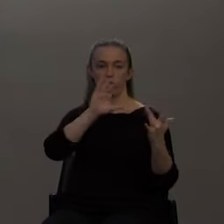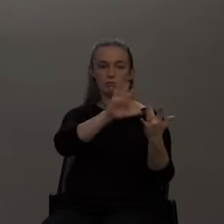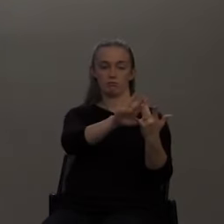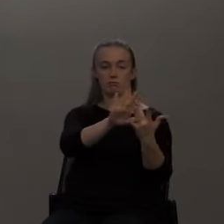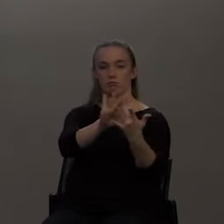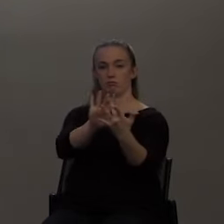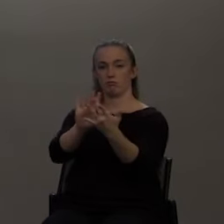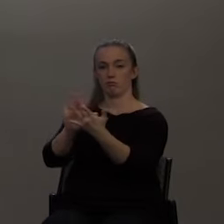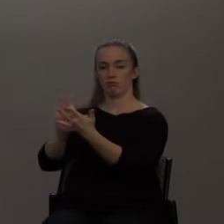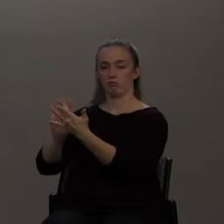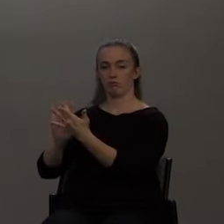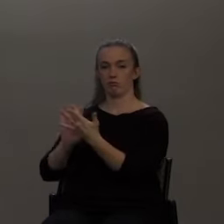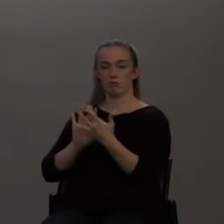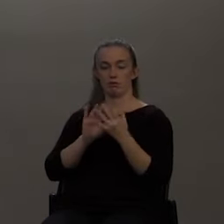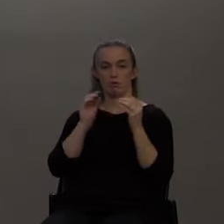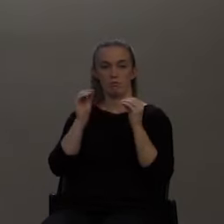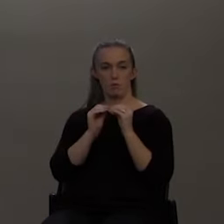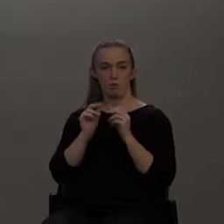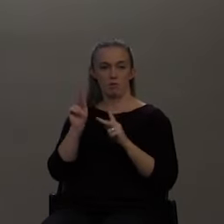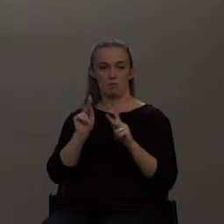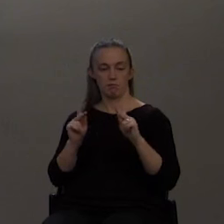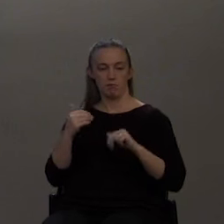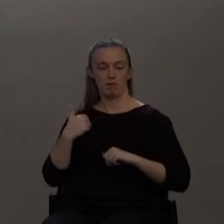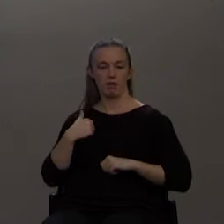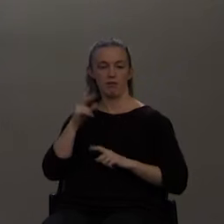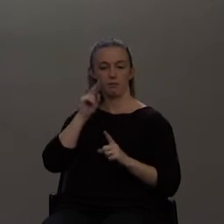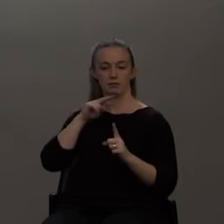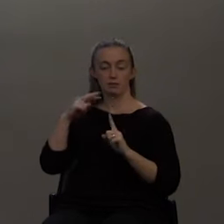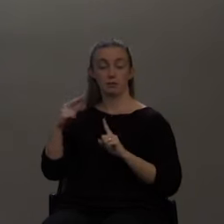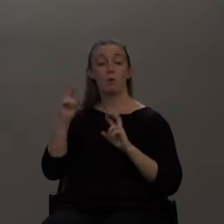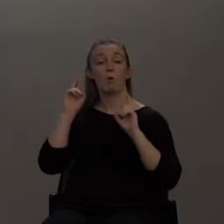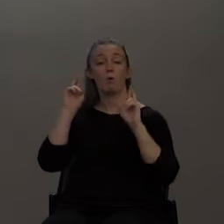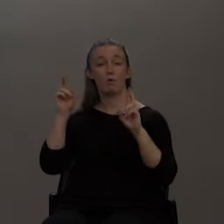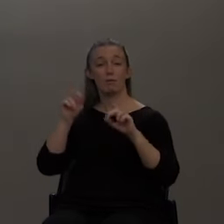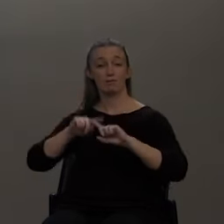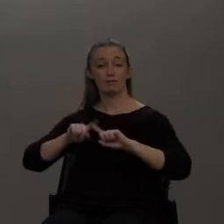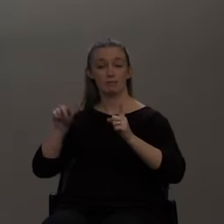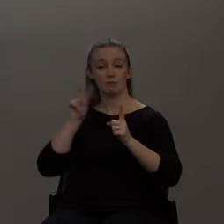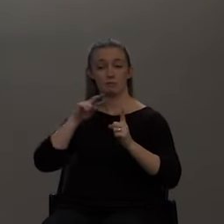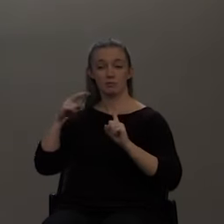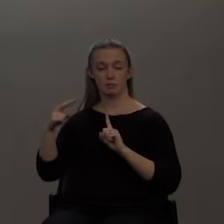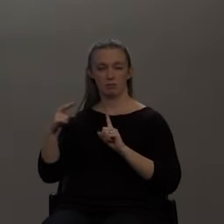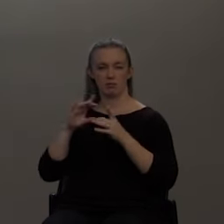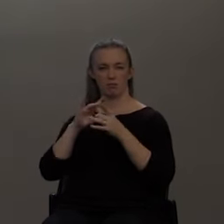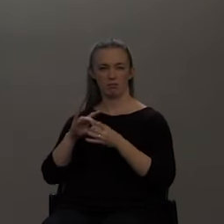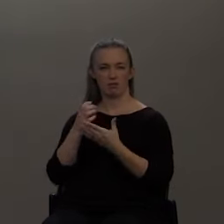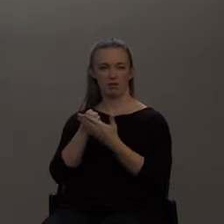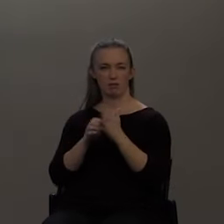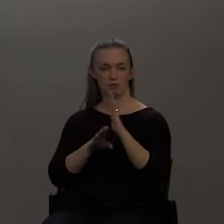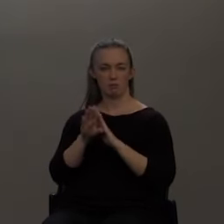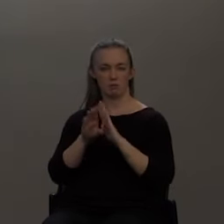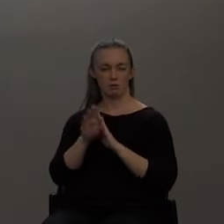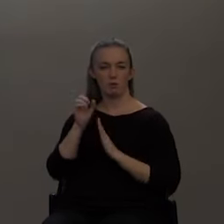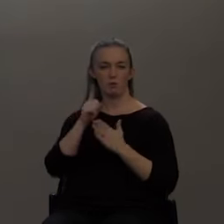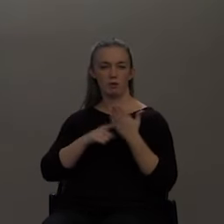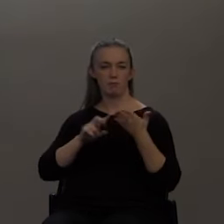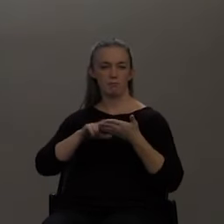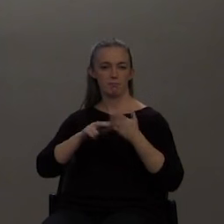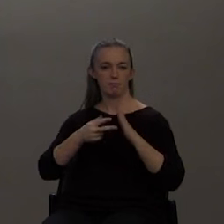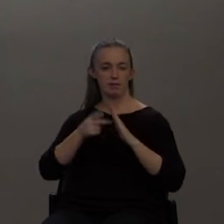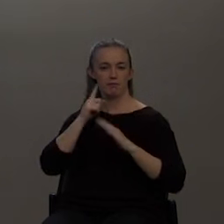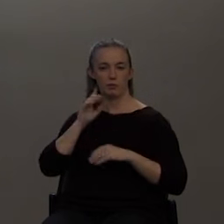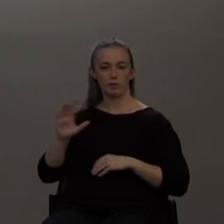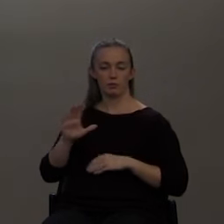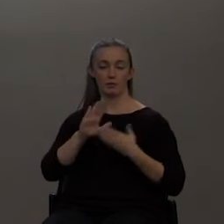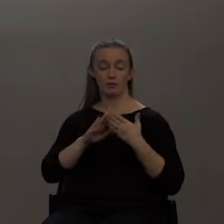more folks that have a perspective, hopefully different perspective, on economic development, what that means for the community. So the